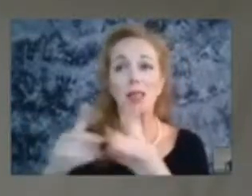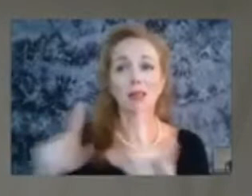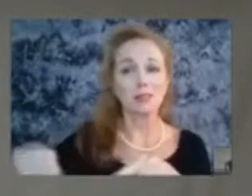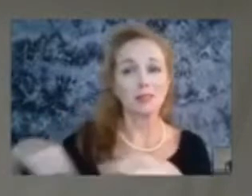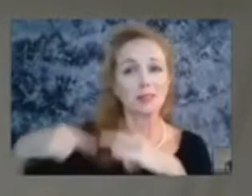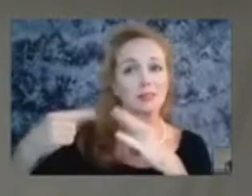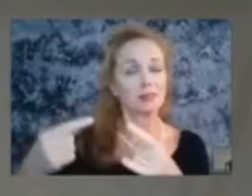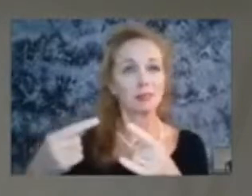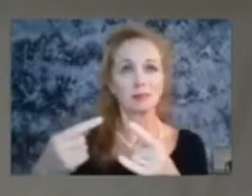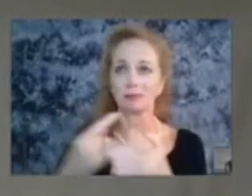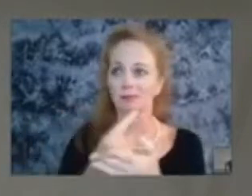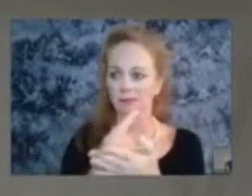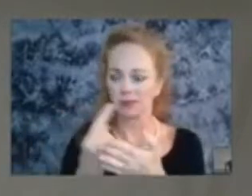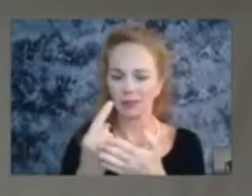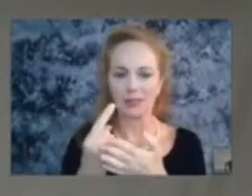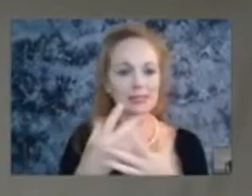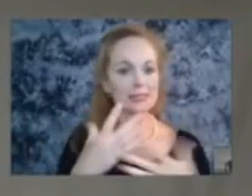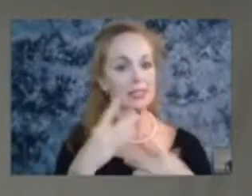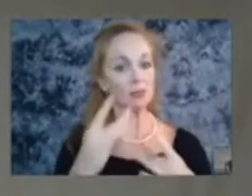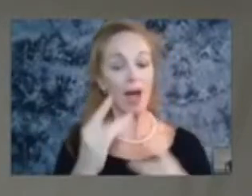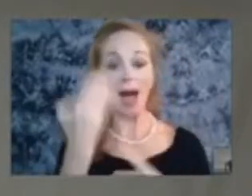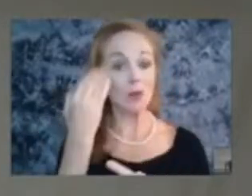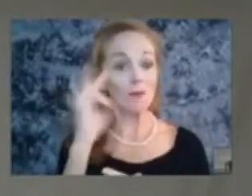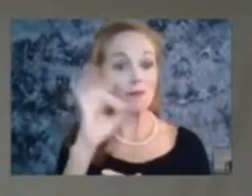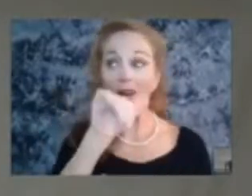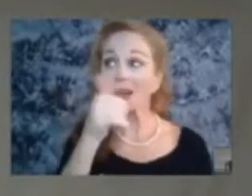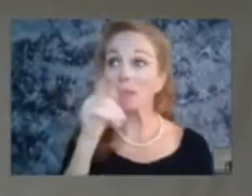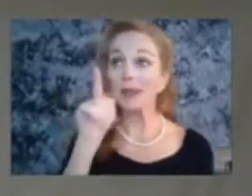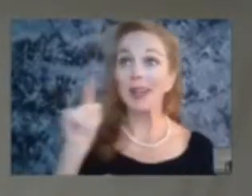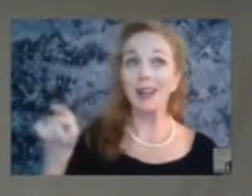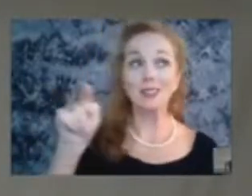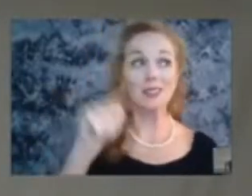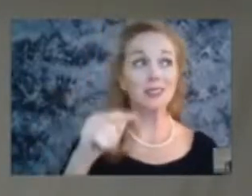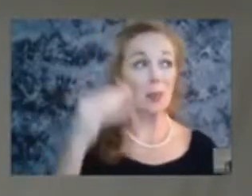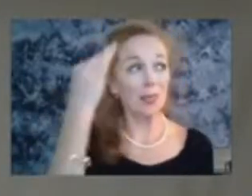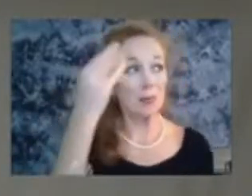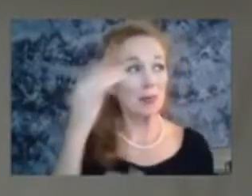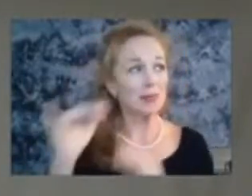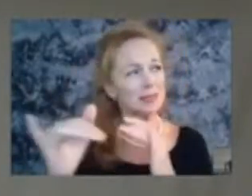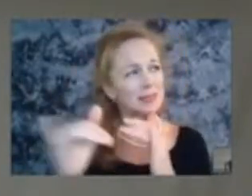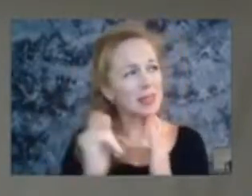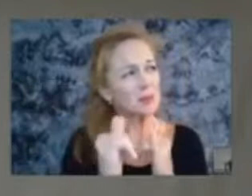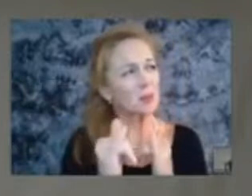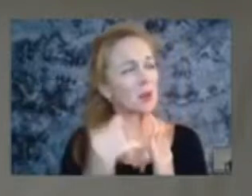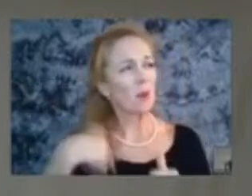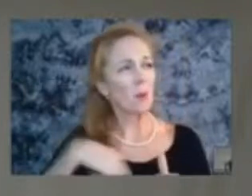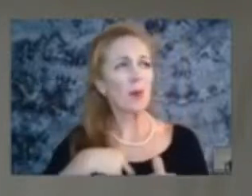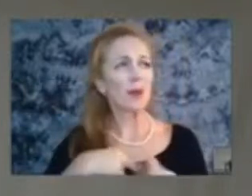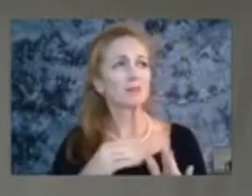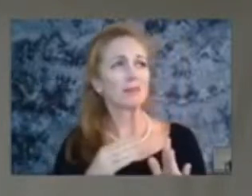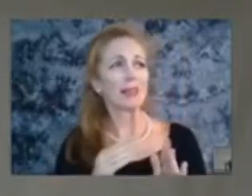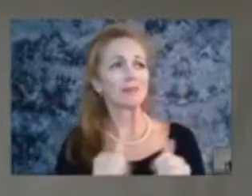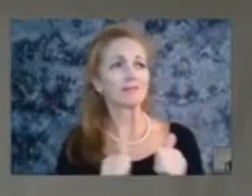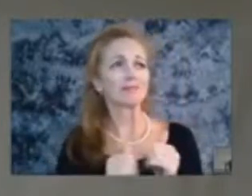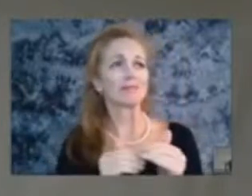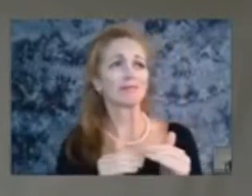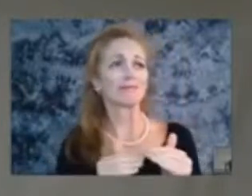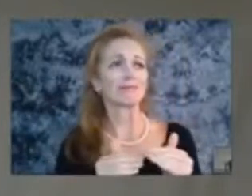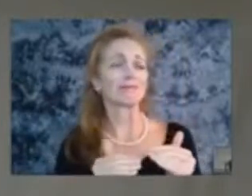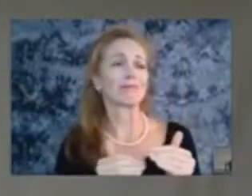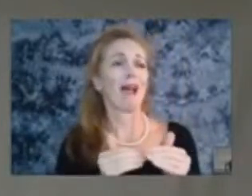interesting is I don't know that everybody else in the state is thinking about this as much as we are. I think we're ahead of the curve here. I